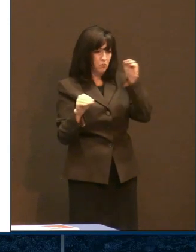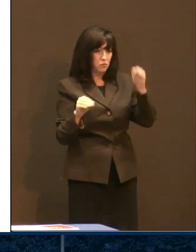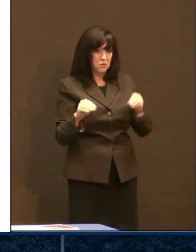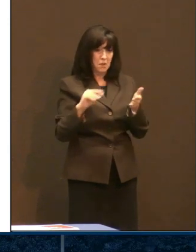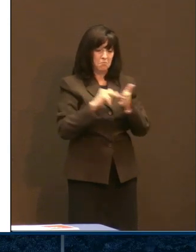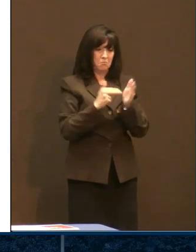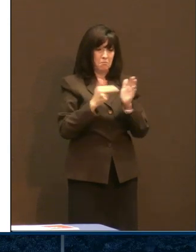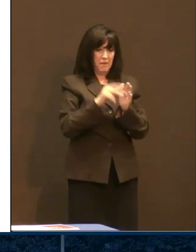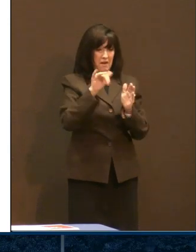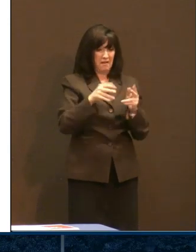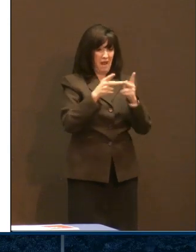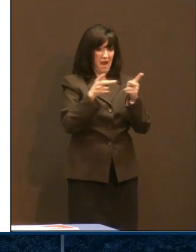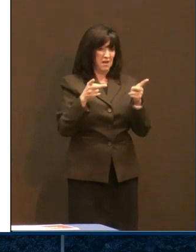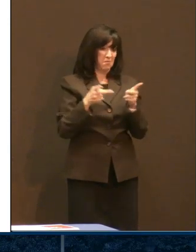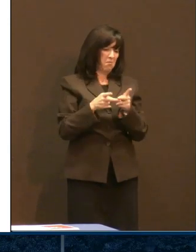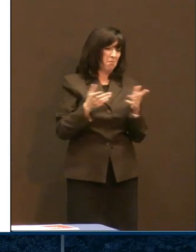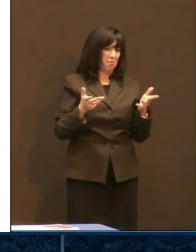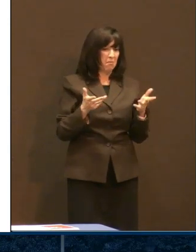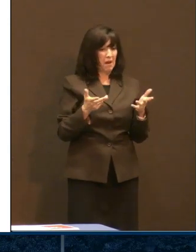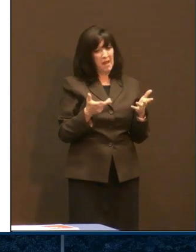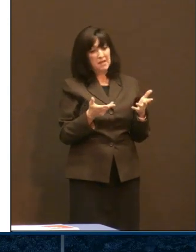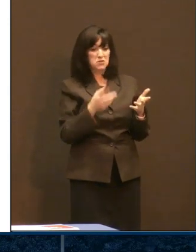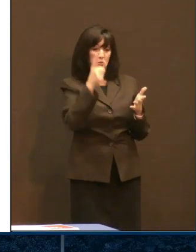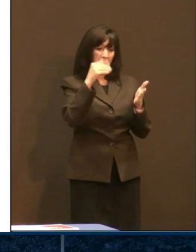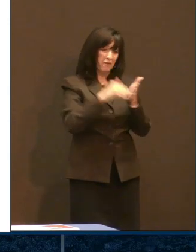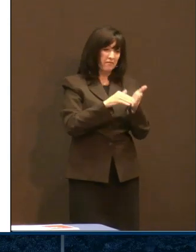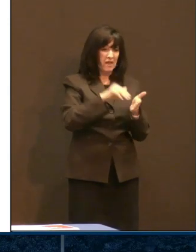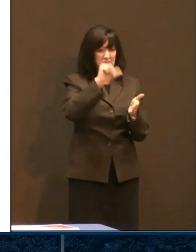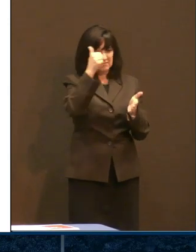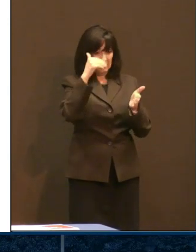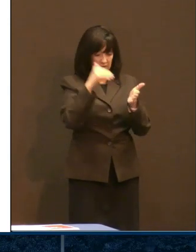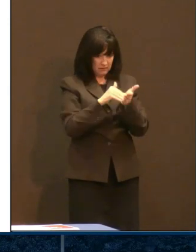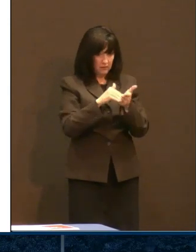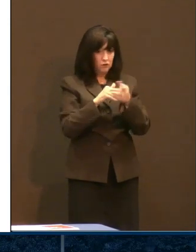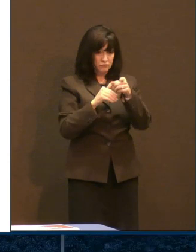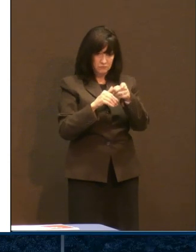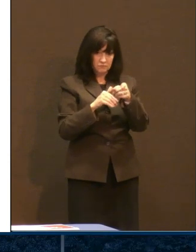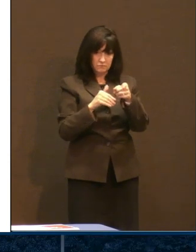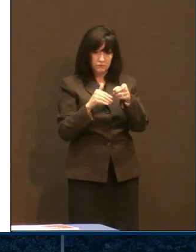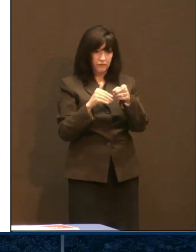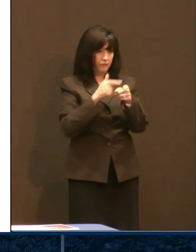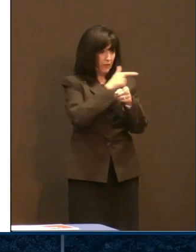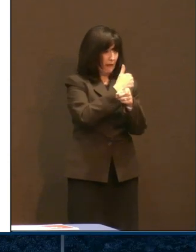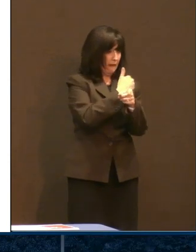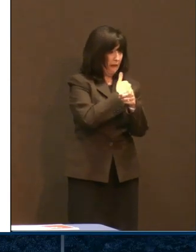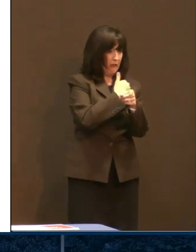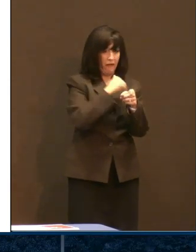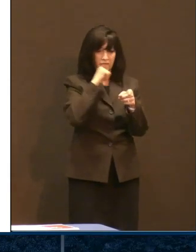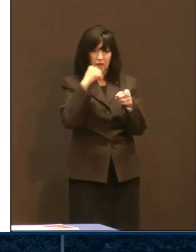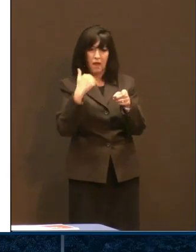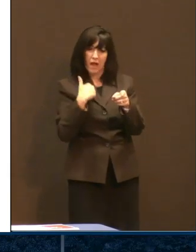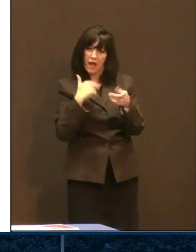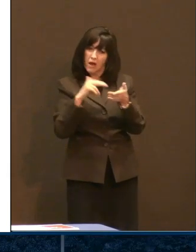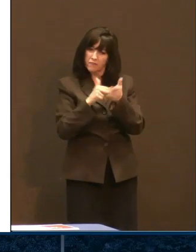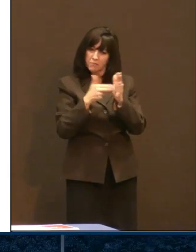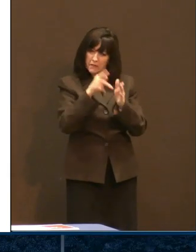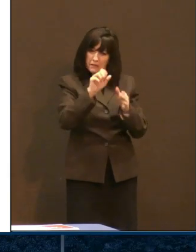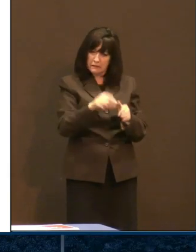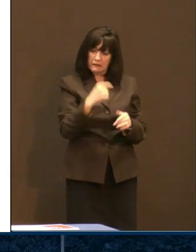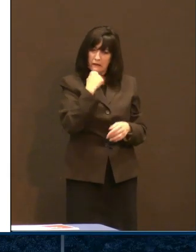use the cases per 1,000 or 10,000, so you really do have the intensity. And you look at that